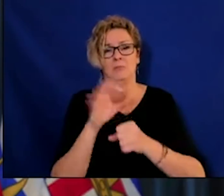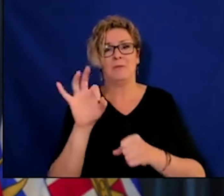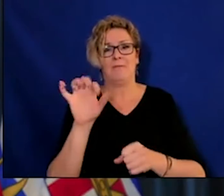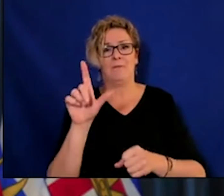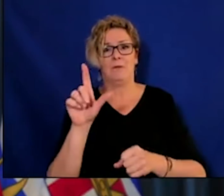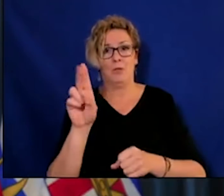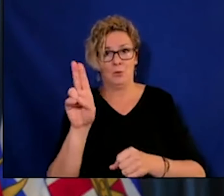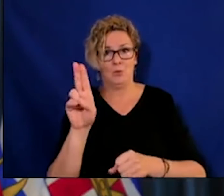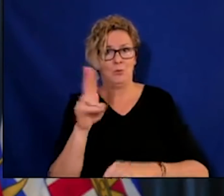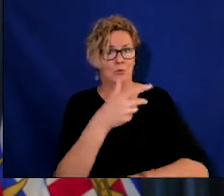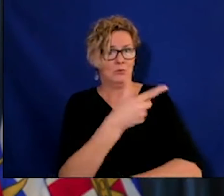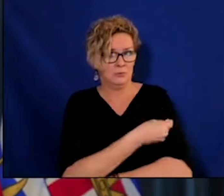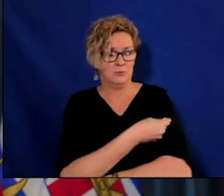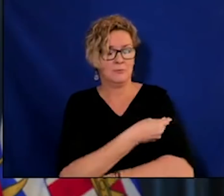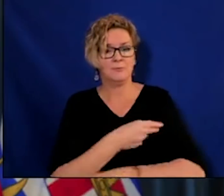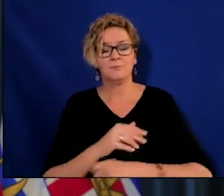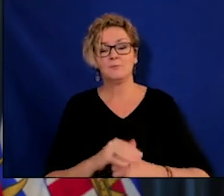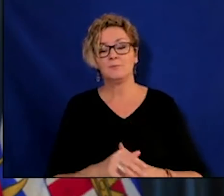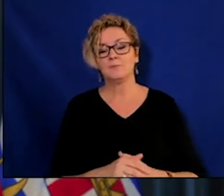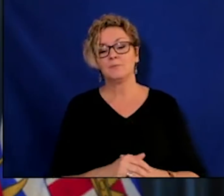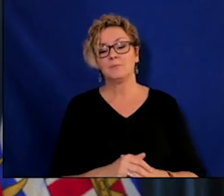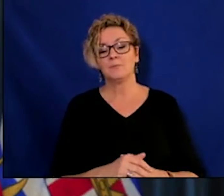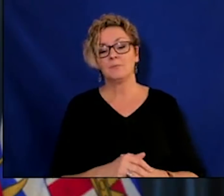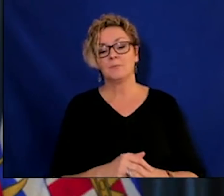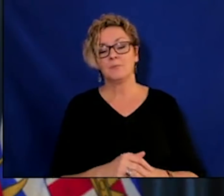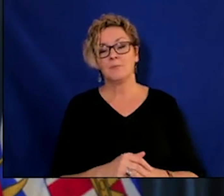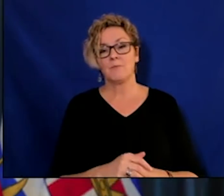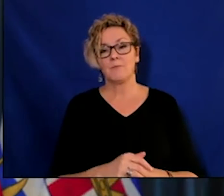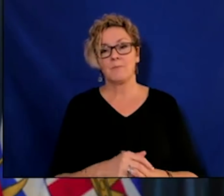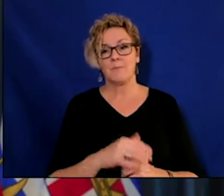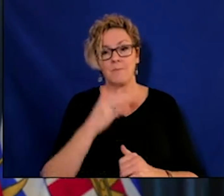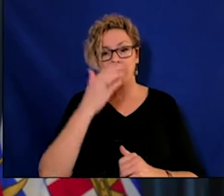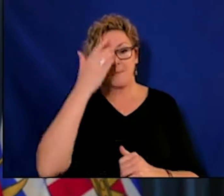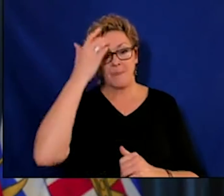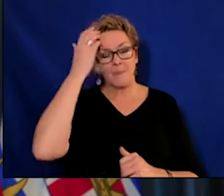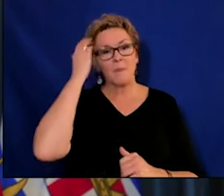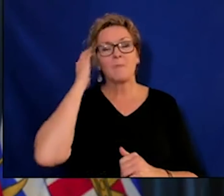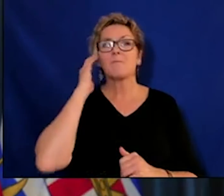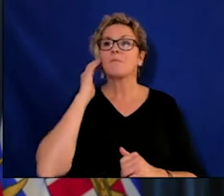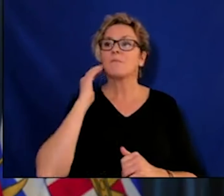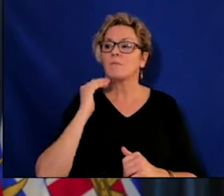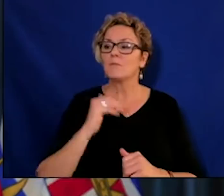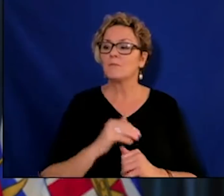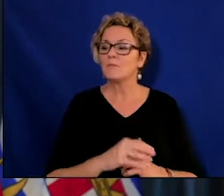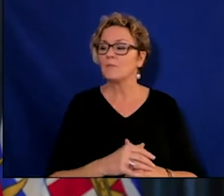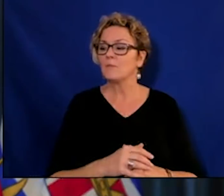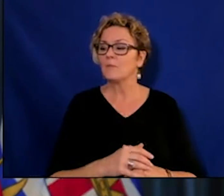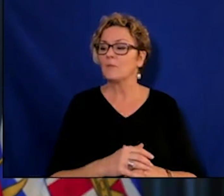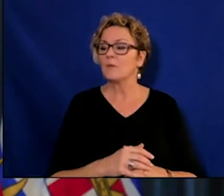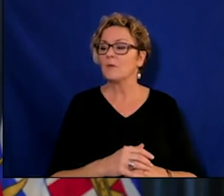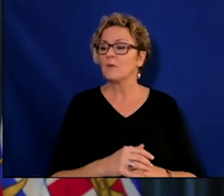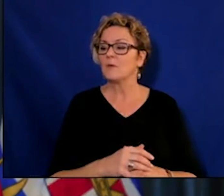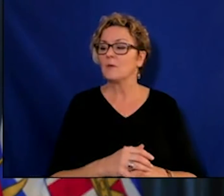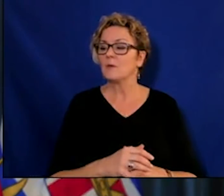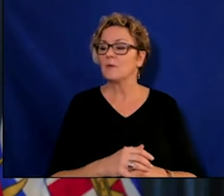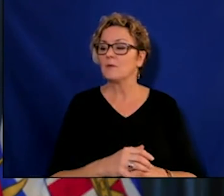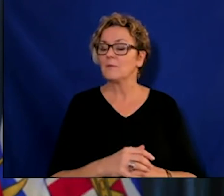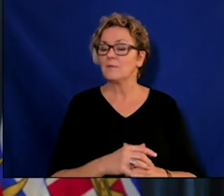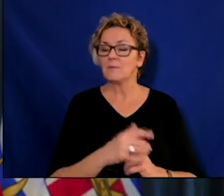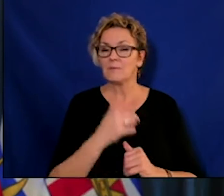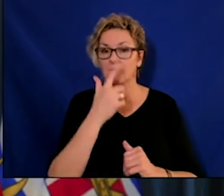has said many times, I think we at our home we use this quote more than anything else, that this time